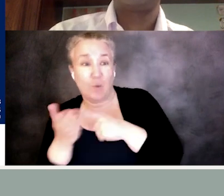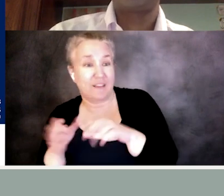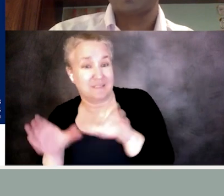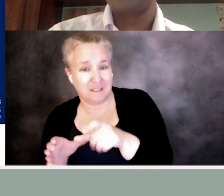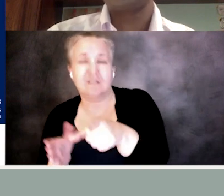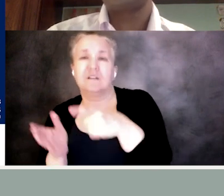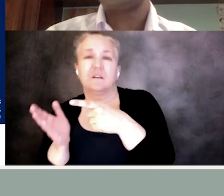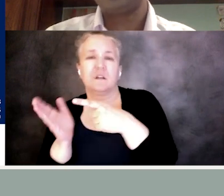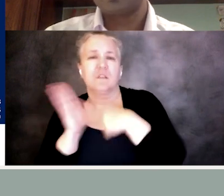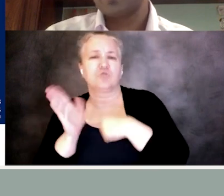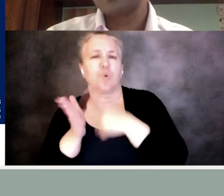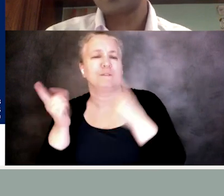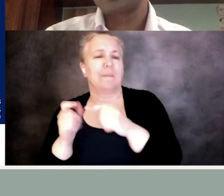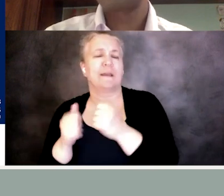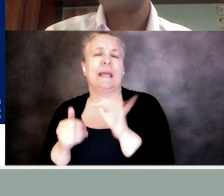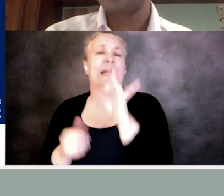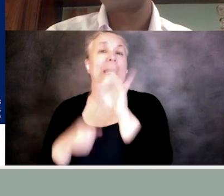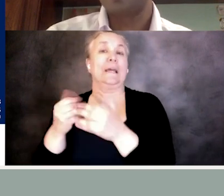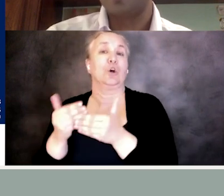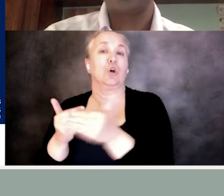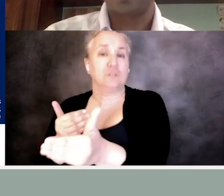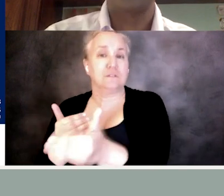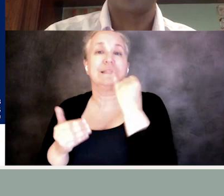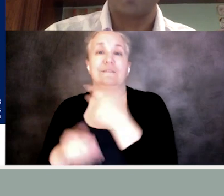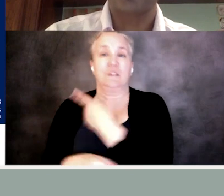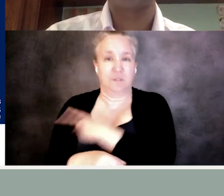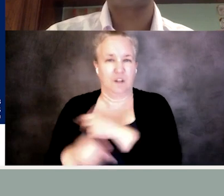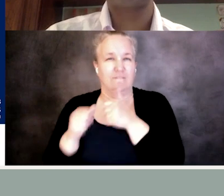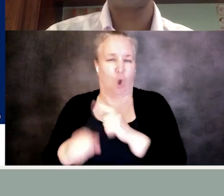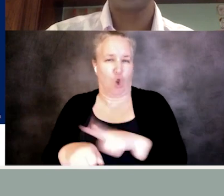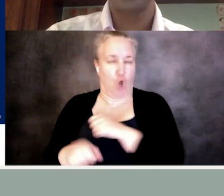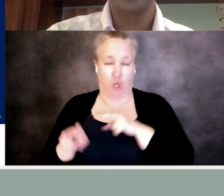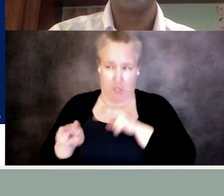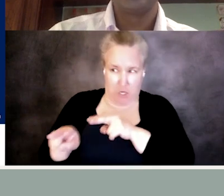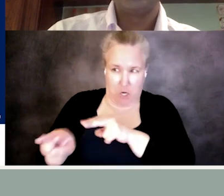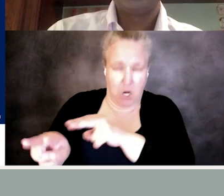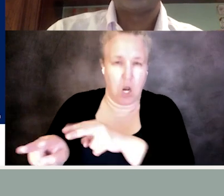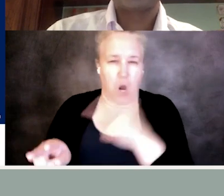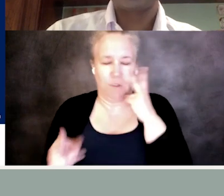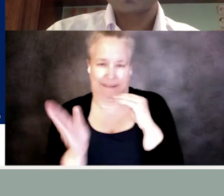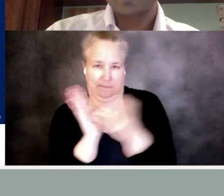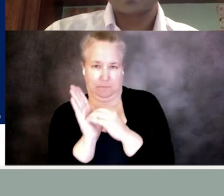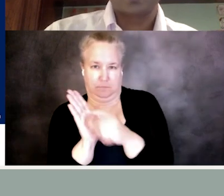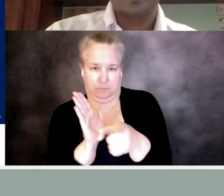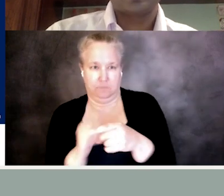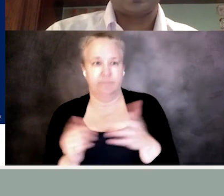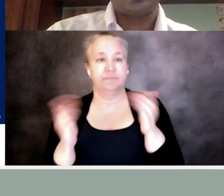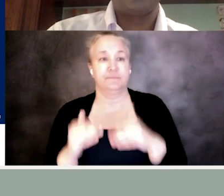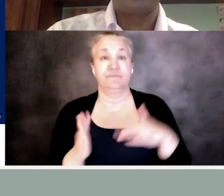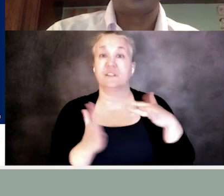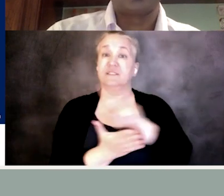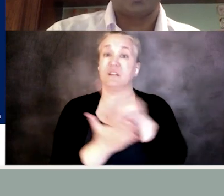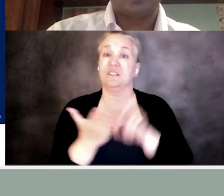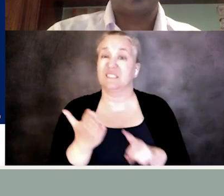what was happening at 8 years when the patients were followed for a longer period of time. And the study design, just as,